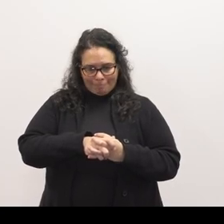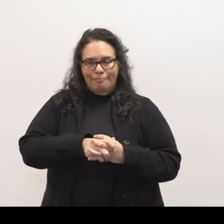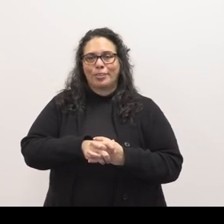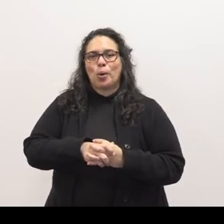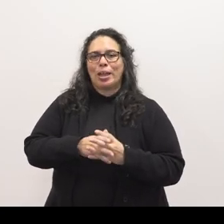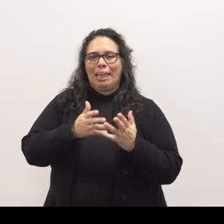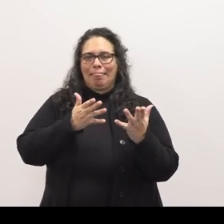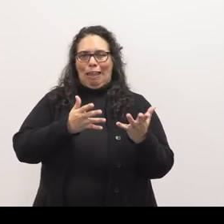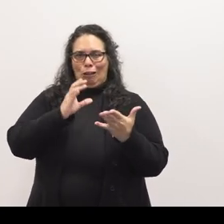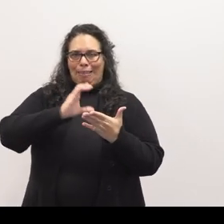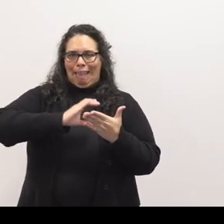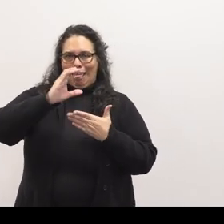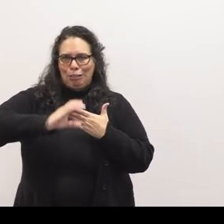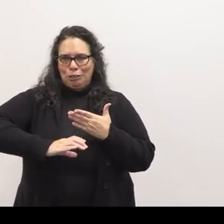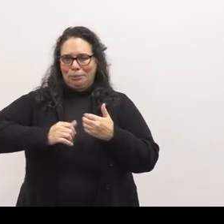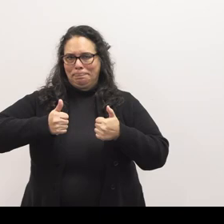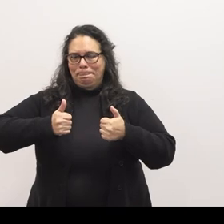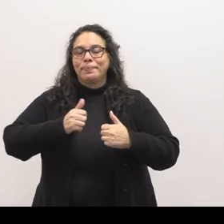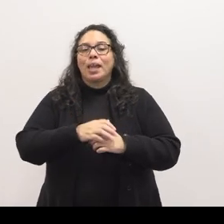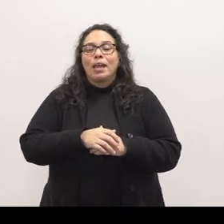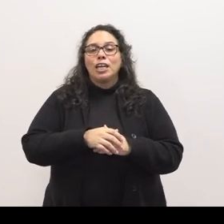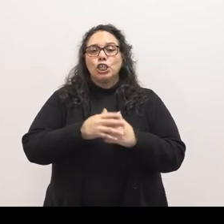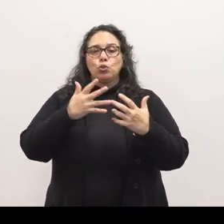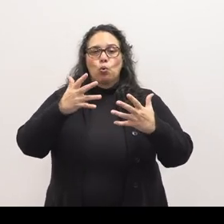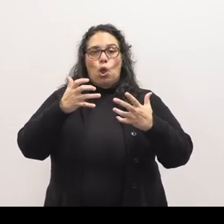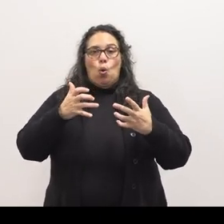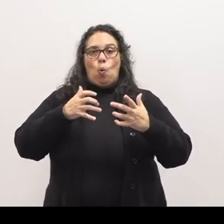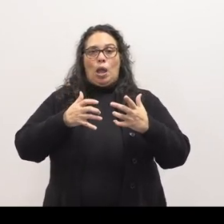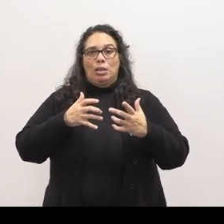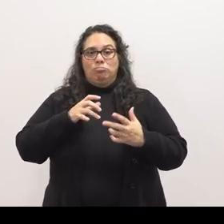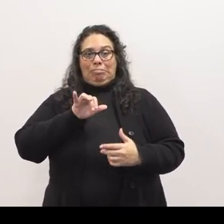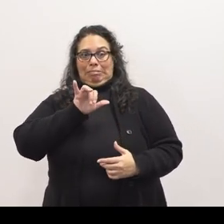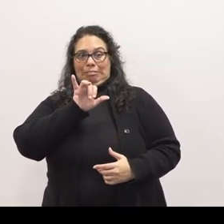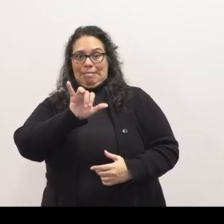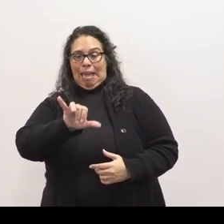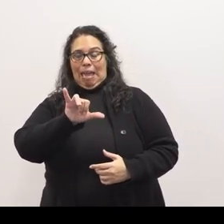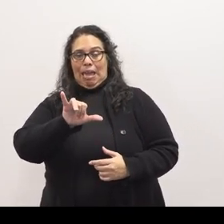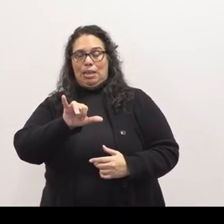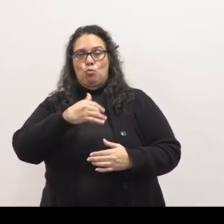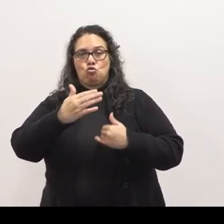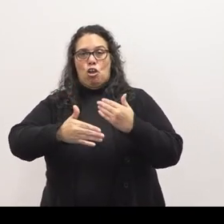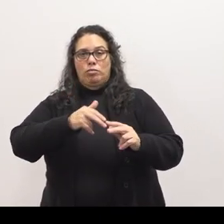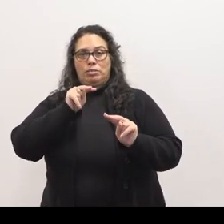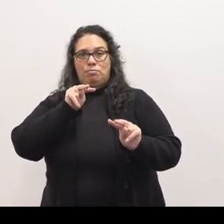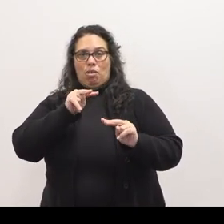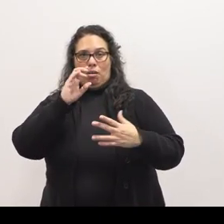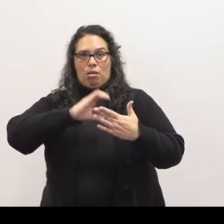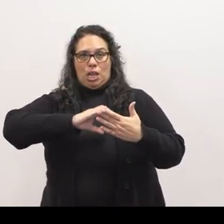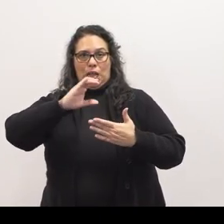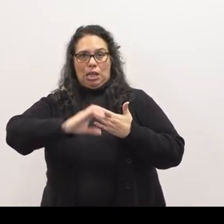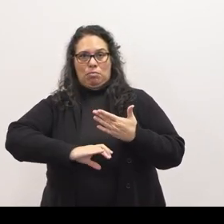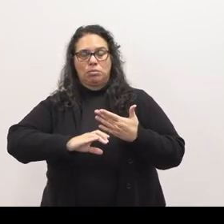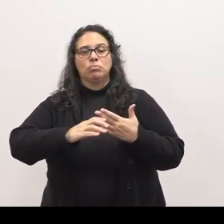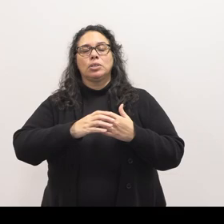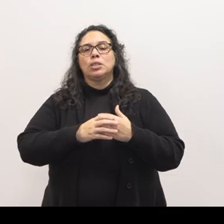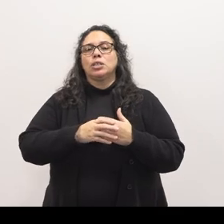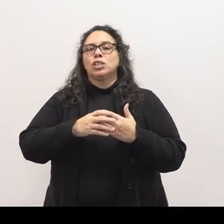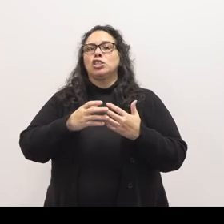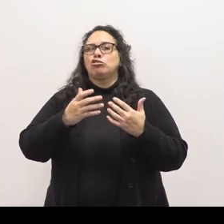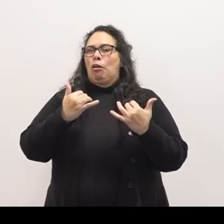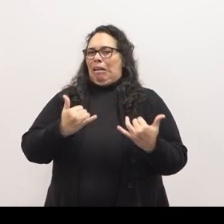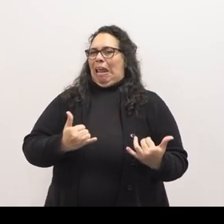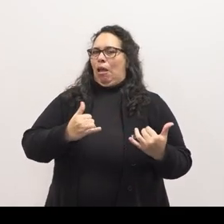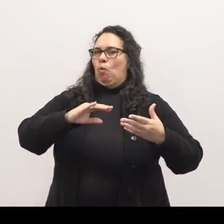There we go, we'd get there. So I wanted to take us back to the progress monitoring calendar because we've explained what is qualitative, what